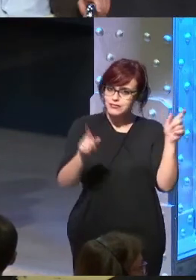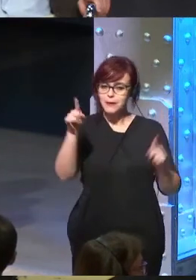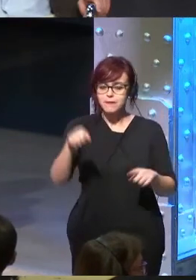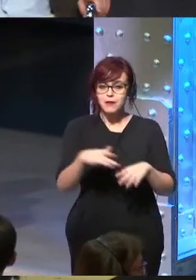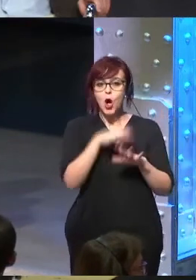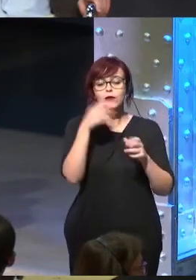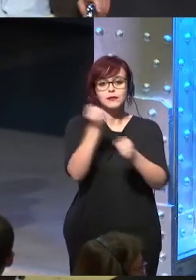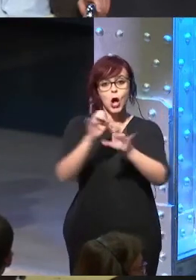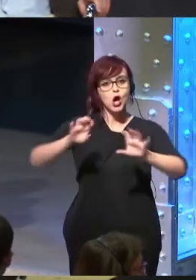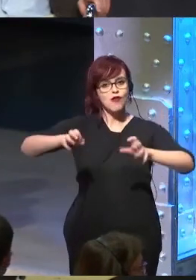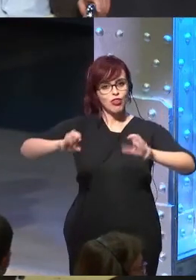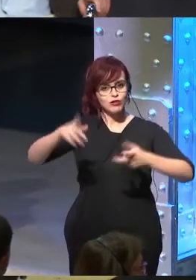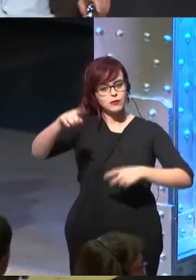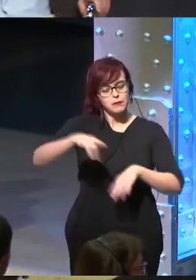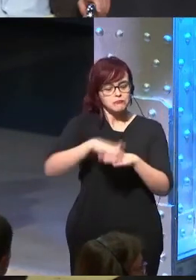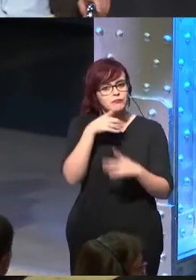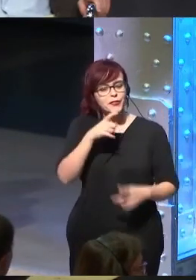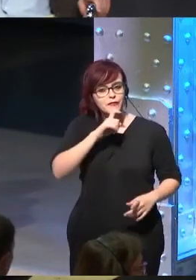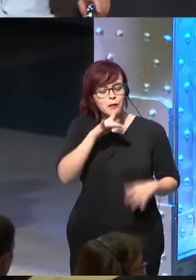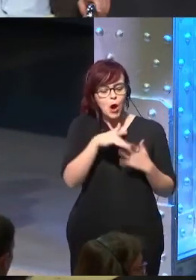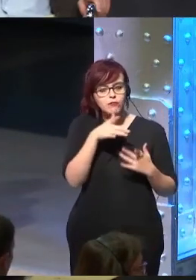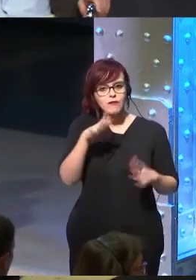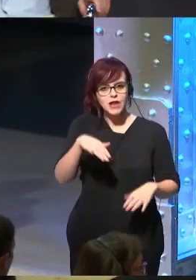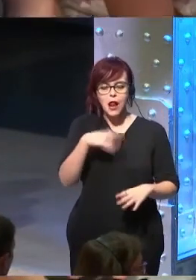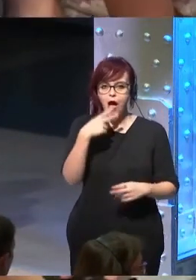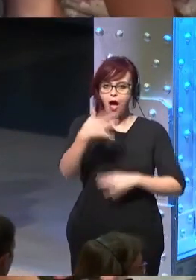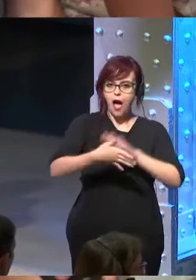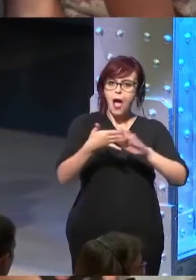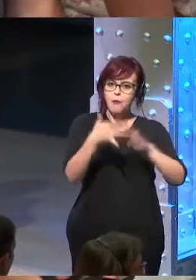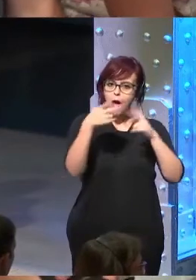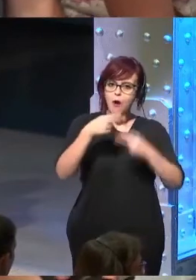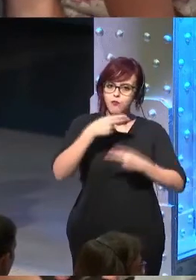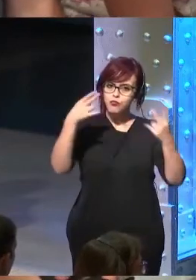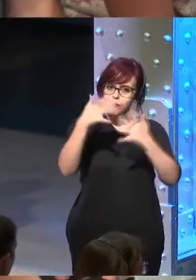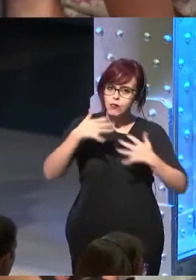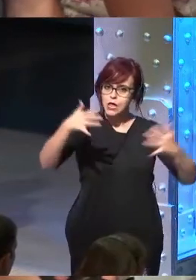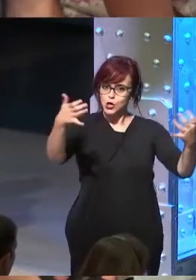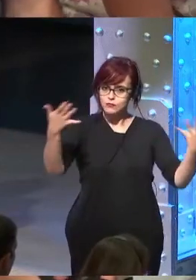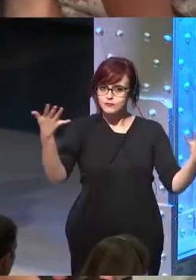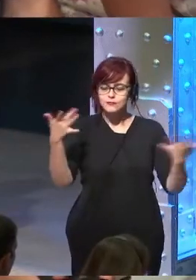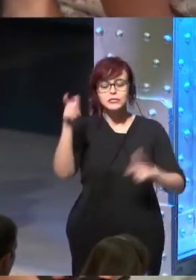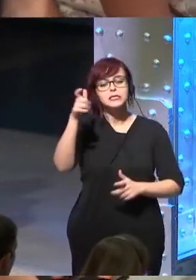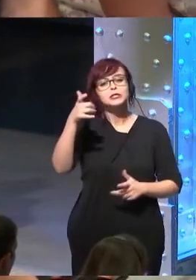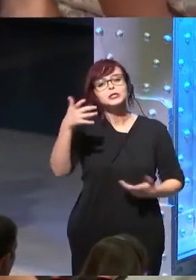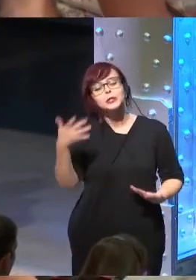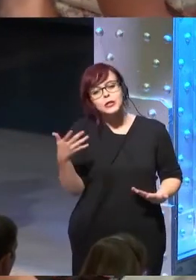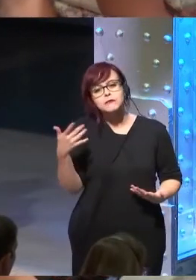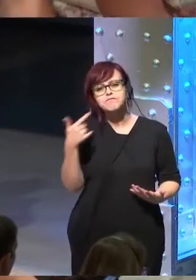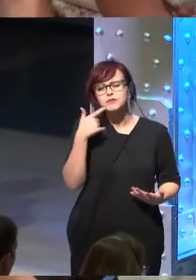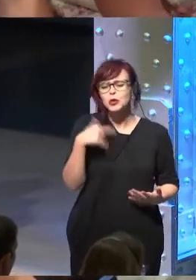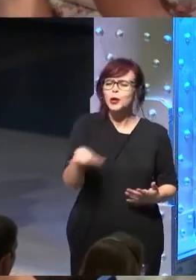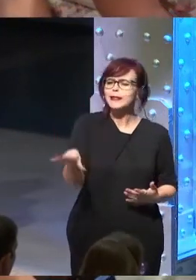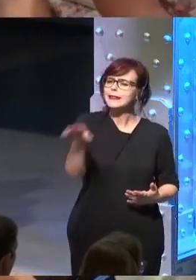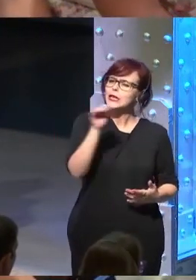why I'm wondering, how do you explain, I don't fully understand how can not be